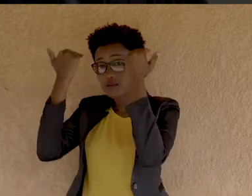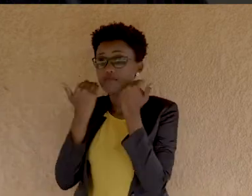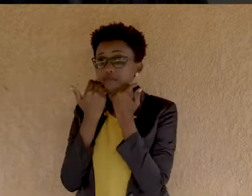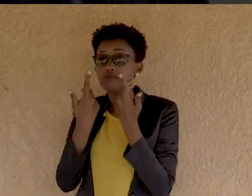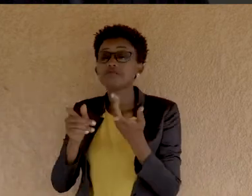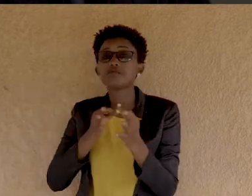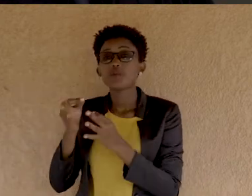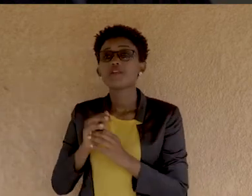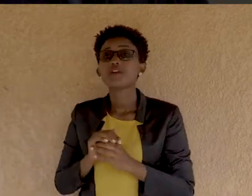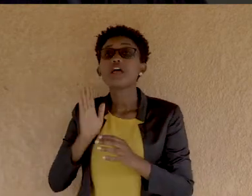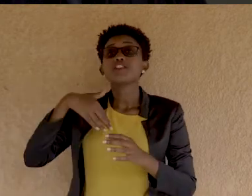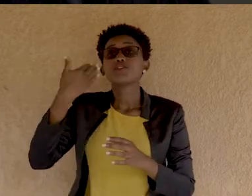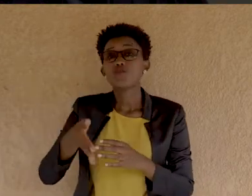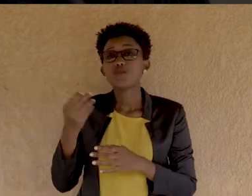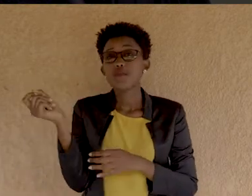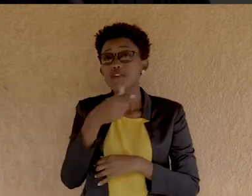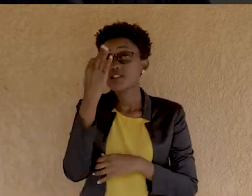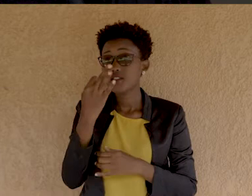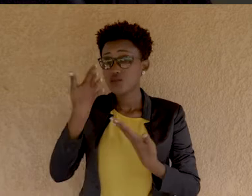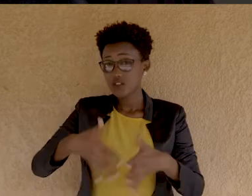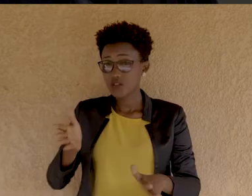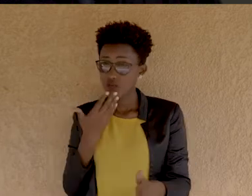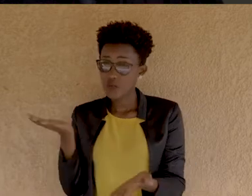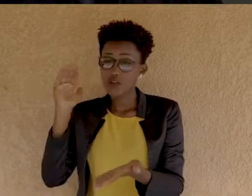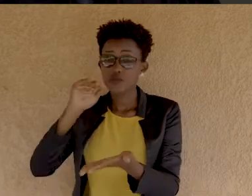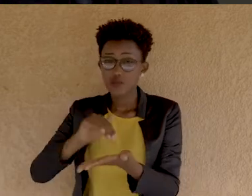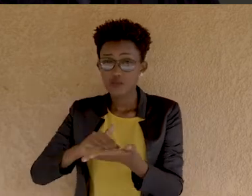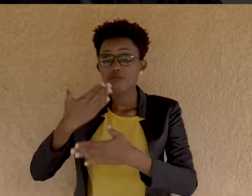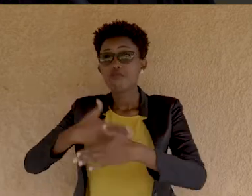3 ashize twasubiye imbere y'urukiko